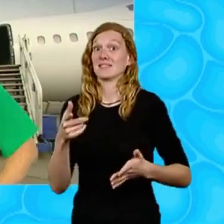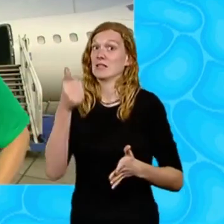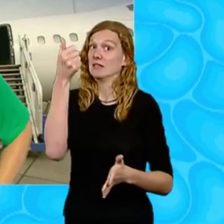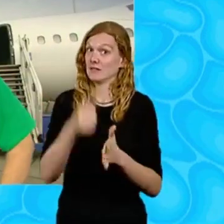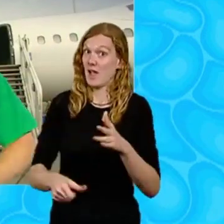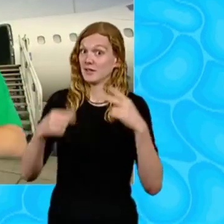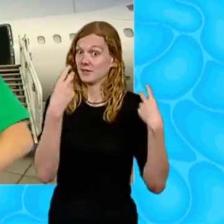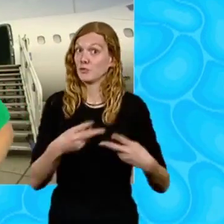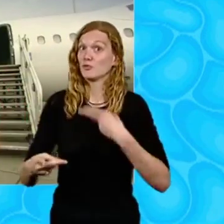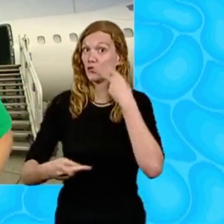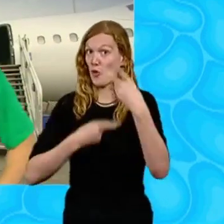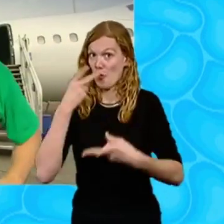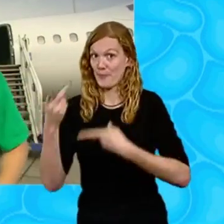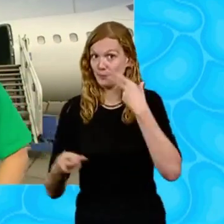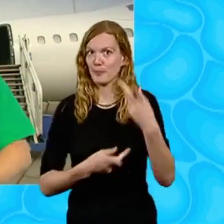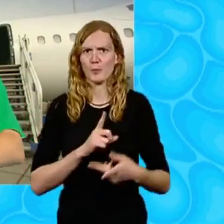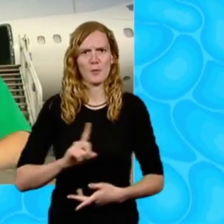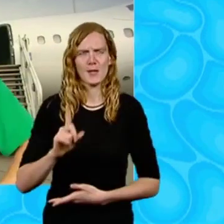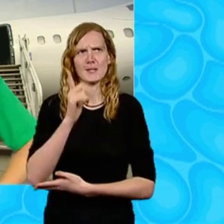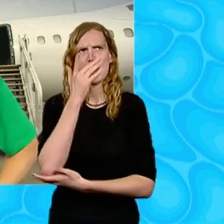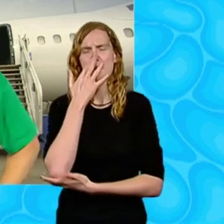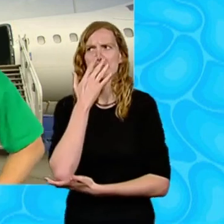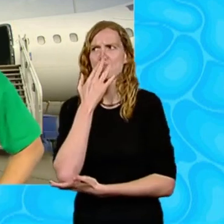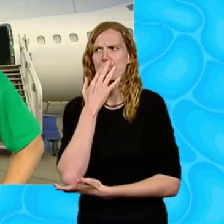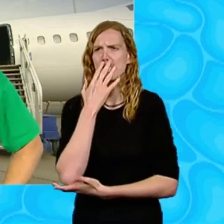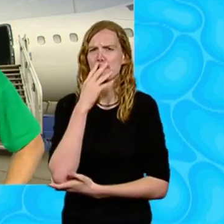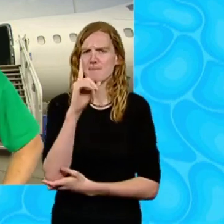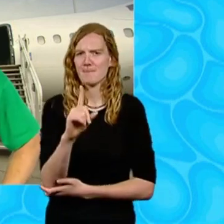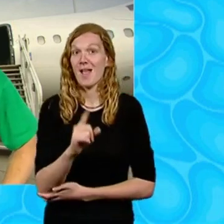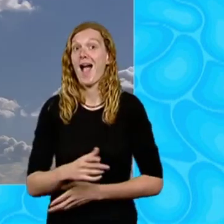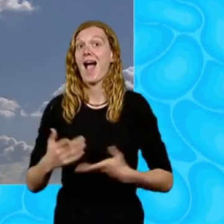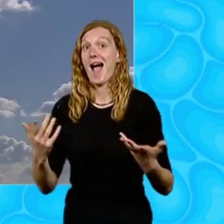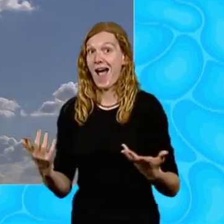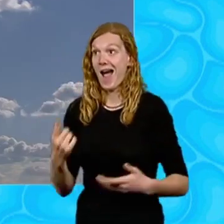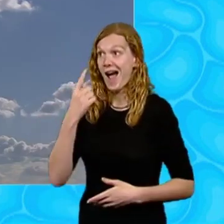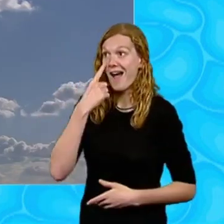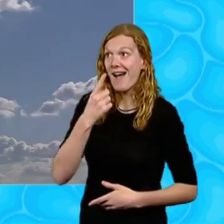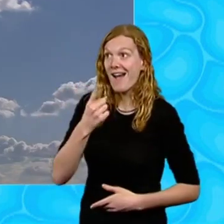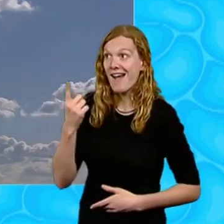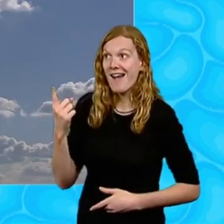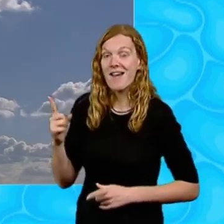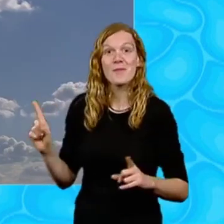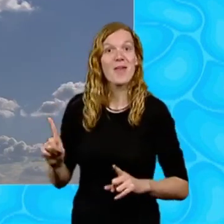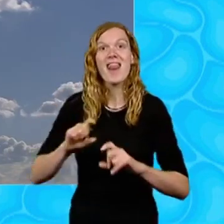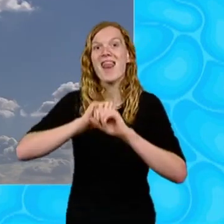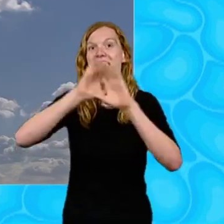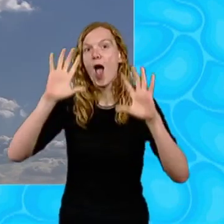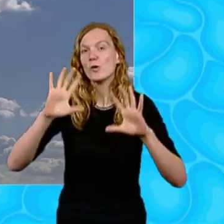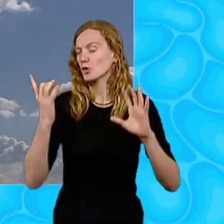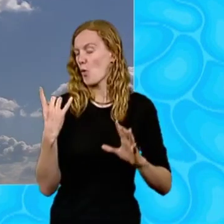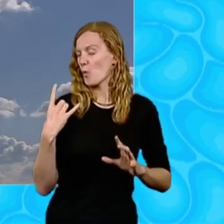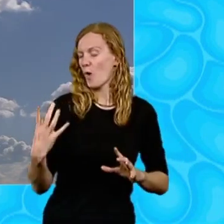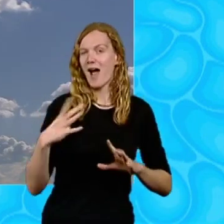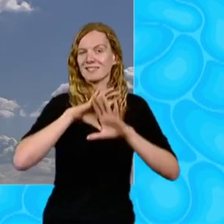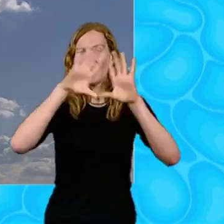That's great! That's the first move of our song. Let's see what else we can find. Look at all those fluffy white